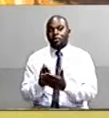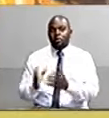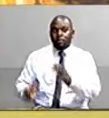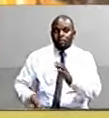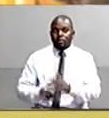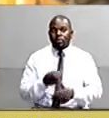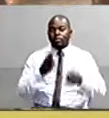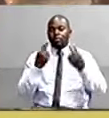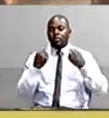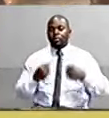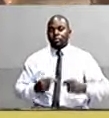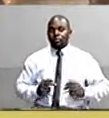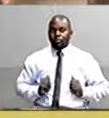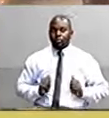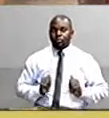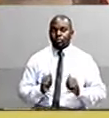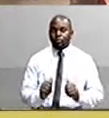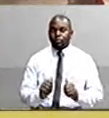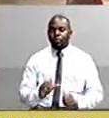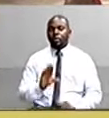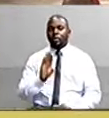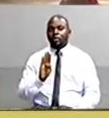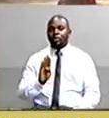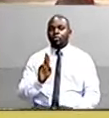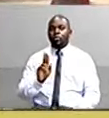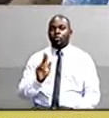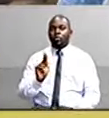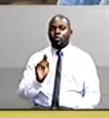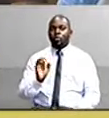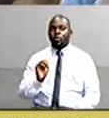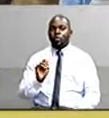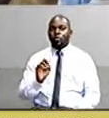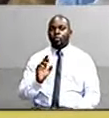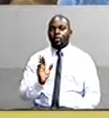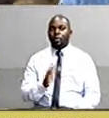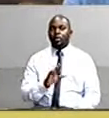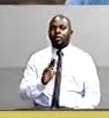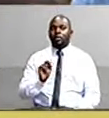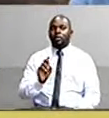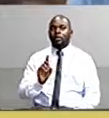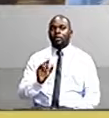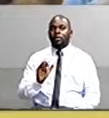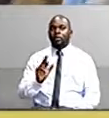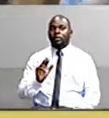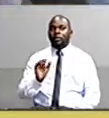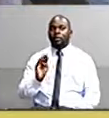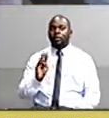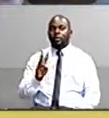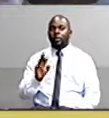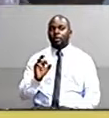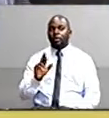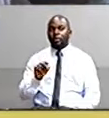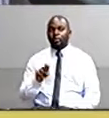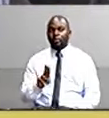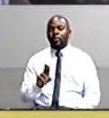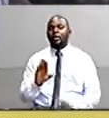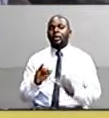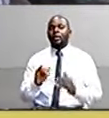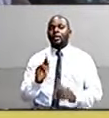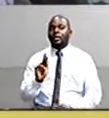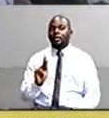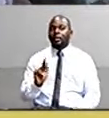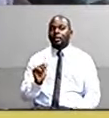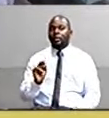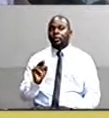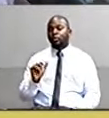health tourism sites in Bukomero, Kanzida, Ndida Weru and Mutologo hilltops, as well as in Kanyogoga,